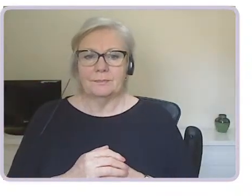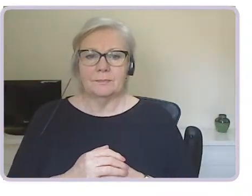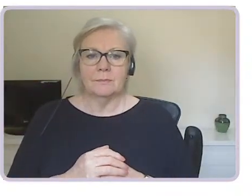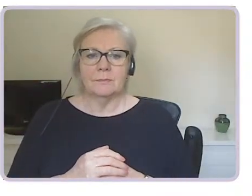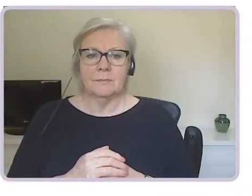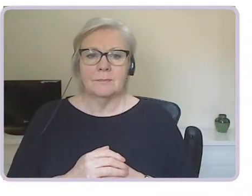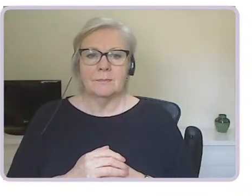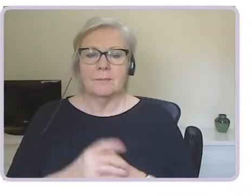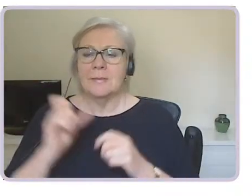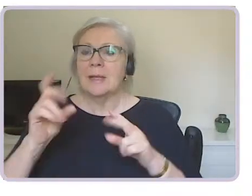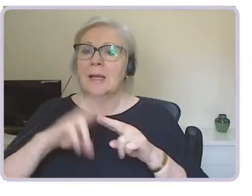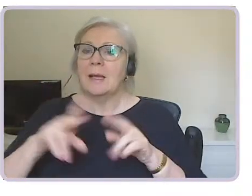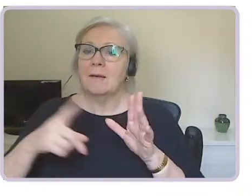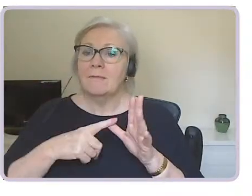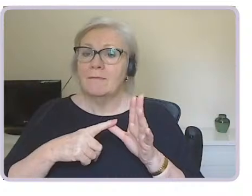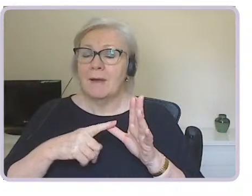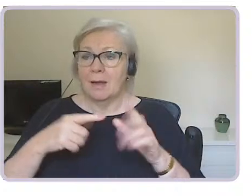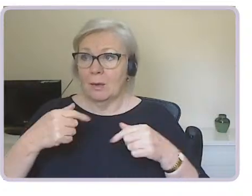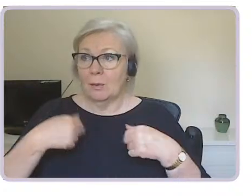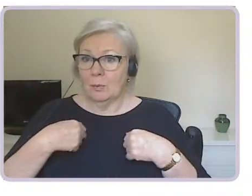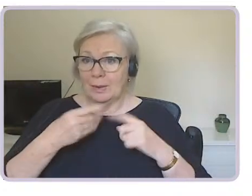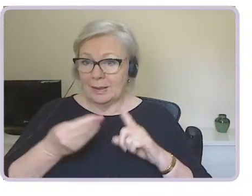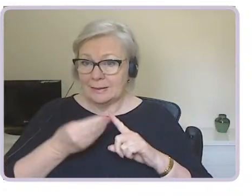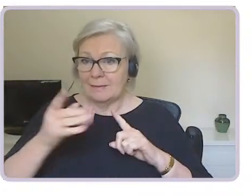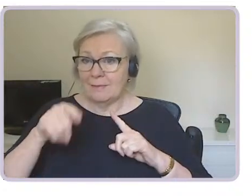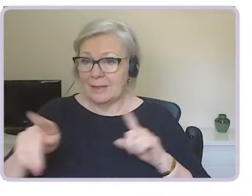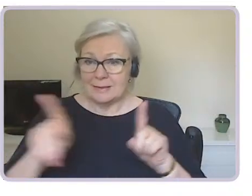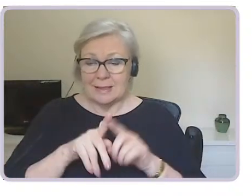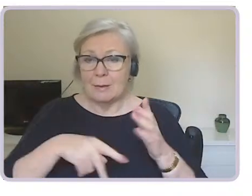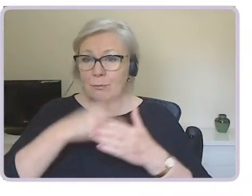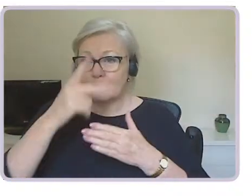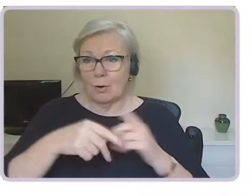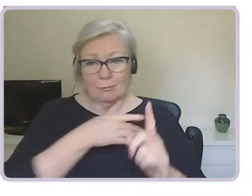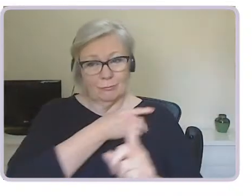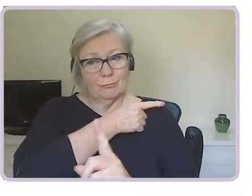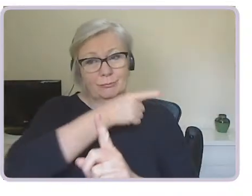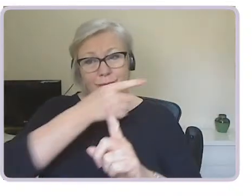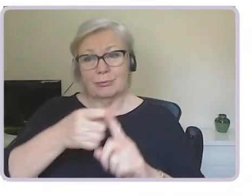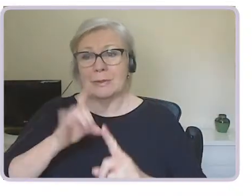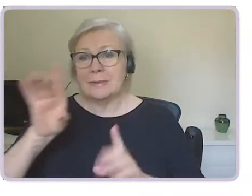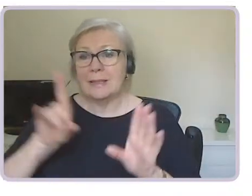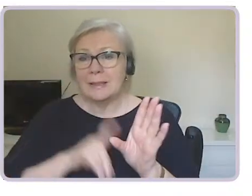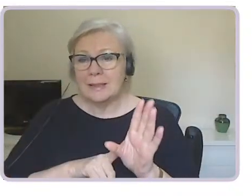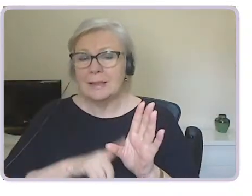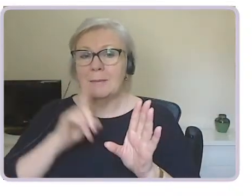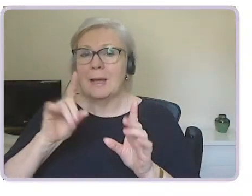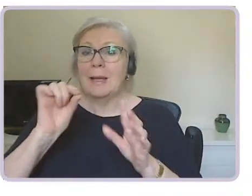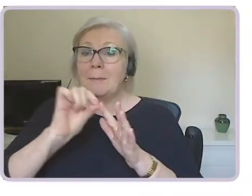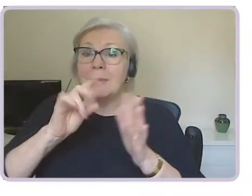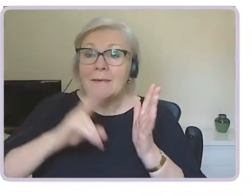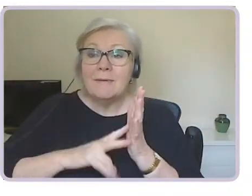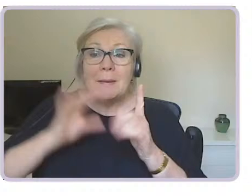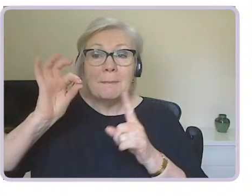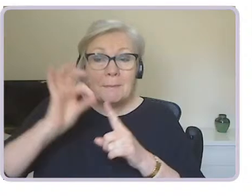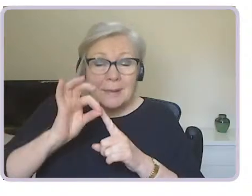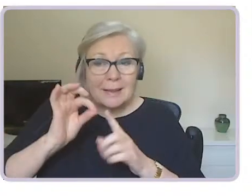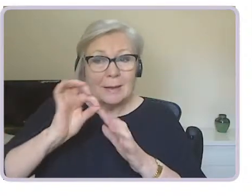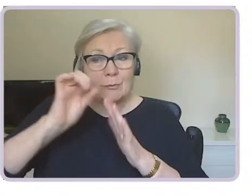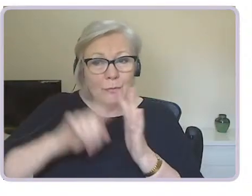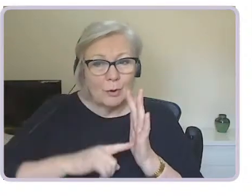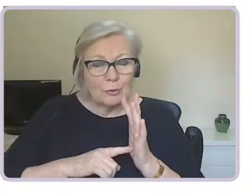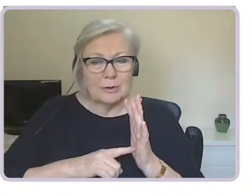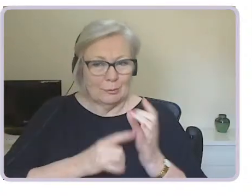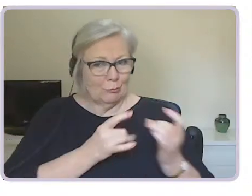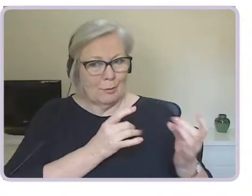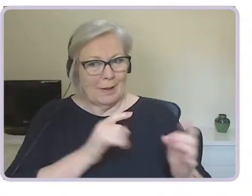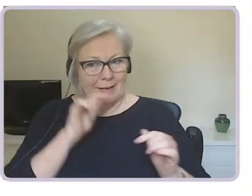CFA has actually been delivering this program for over 10 years. However, the PVP project, this current Preparing Vulnerable People project,